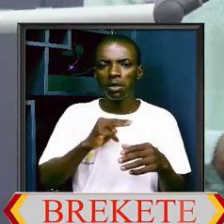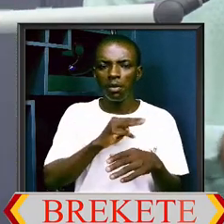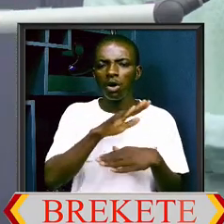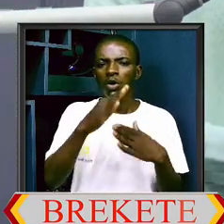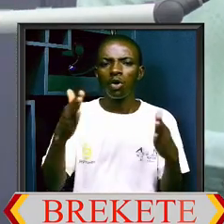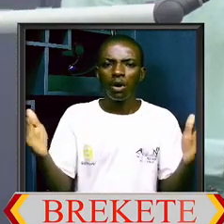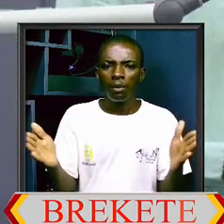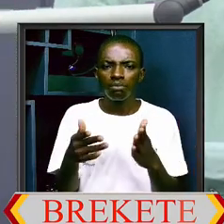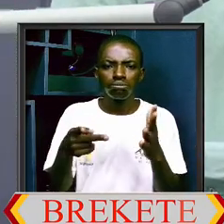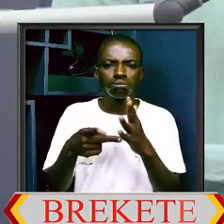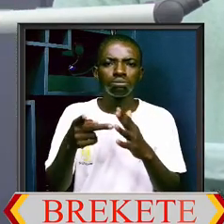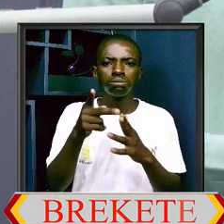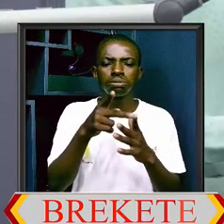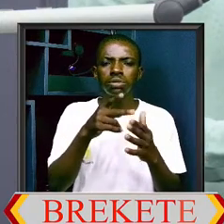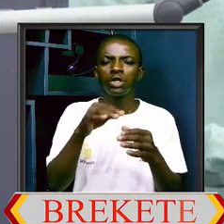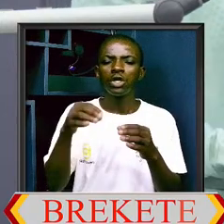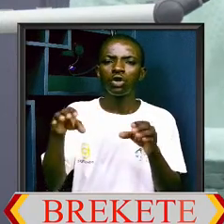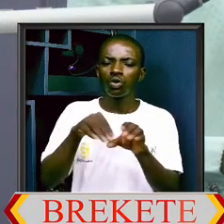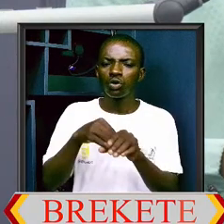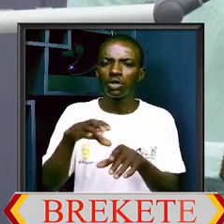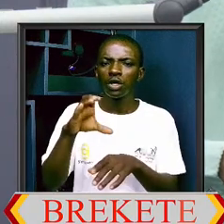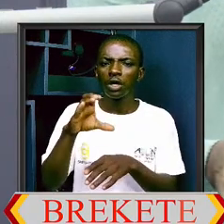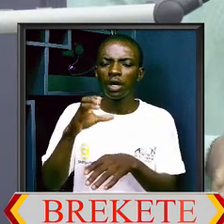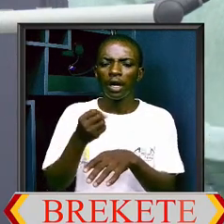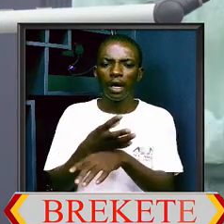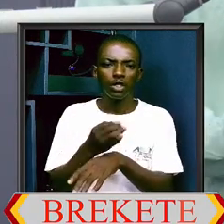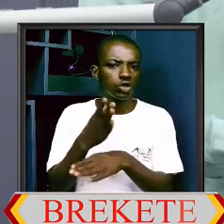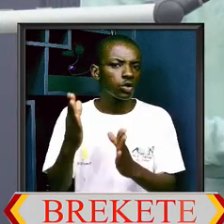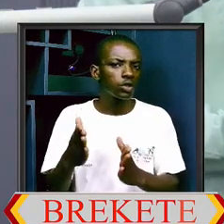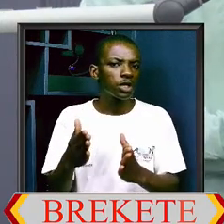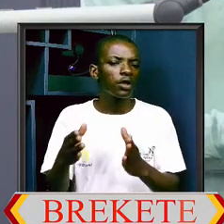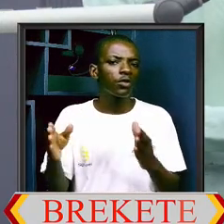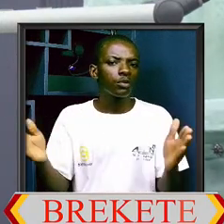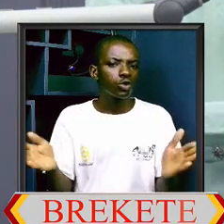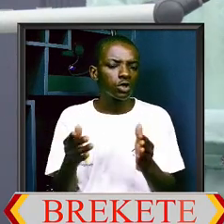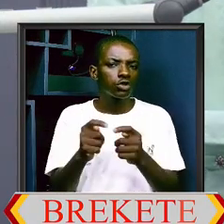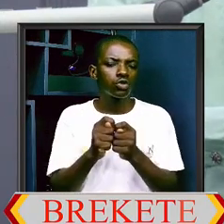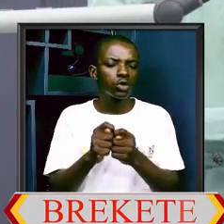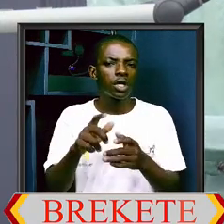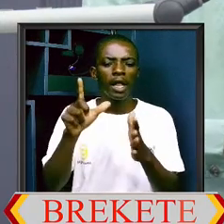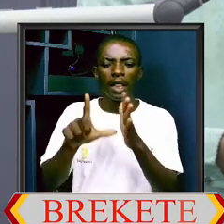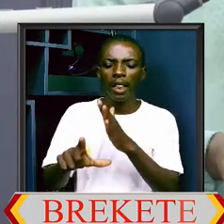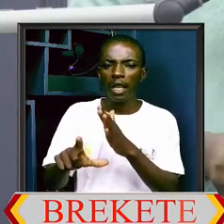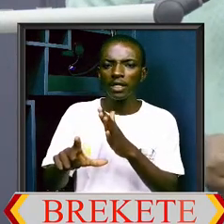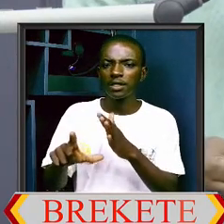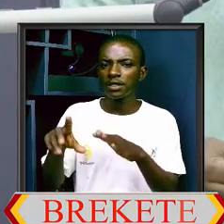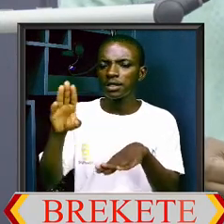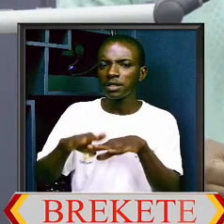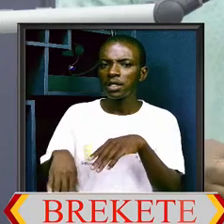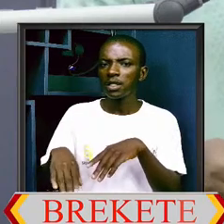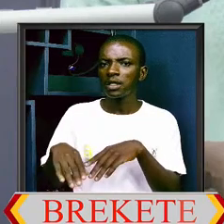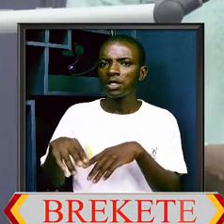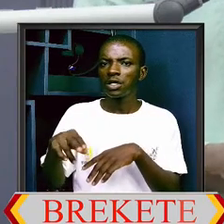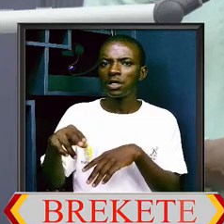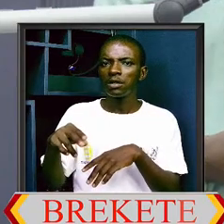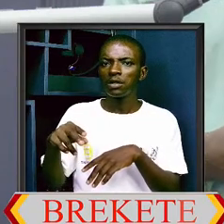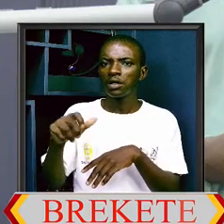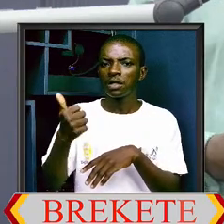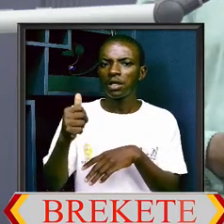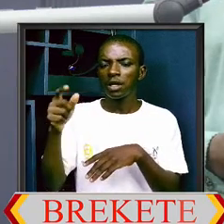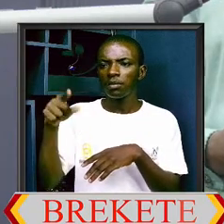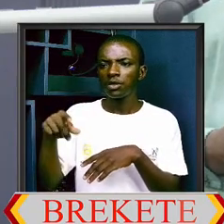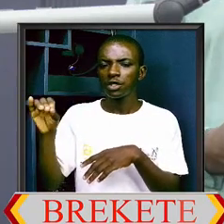population together including counselors and World counselors if you put them together they are less than 10% of Nigeria's